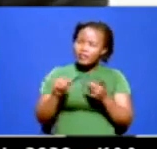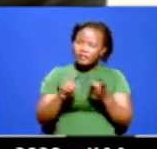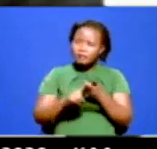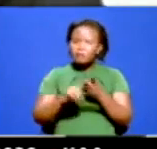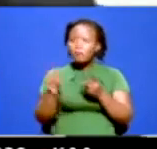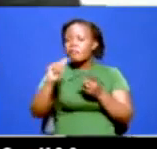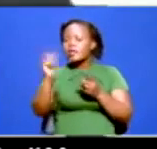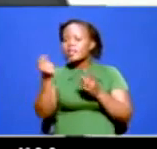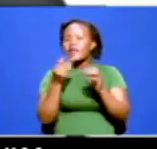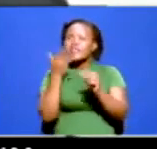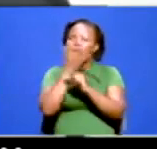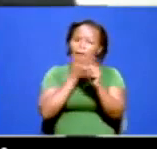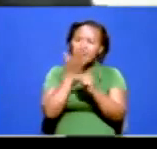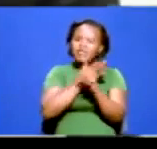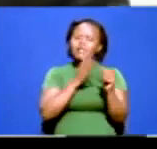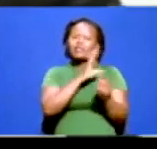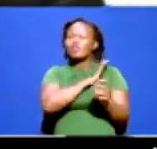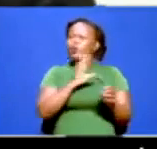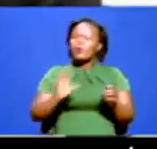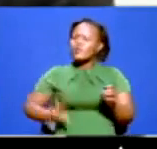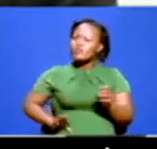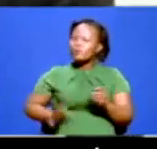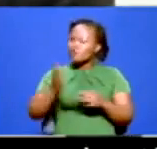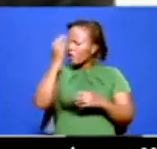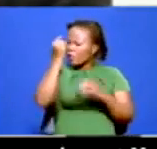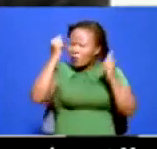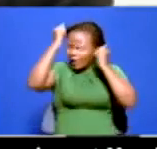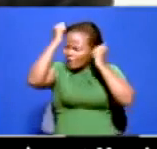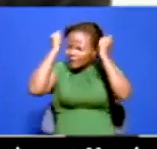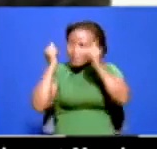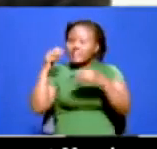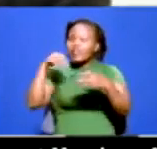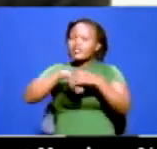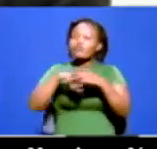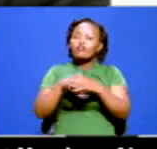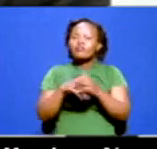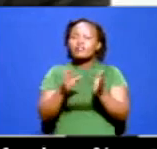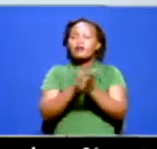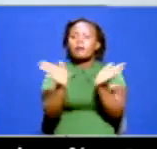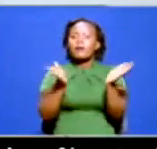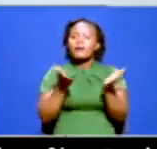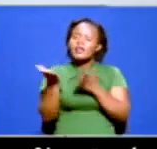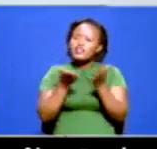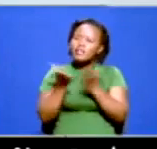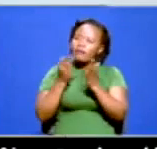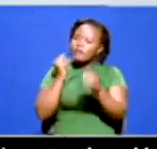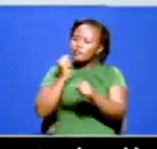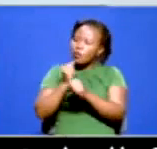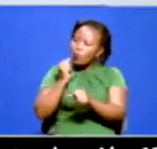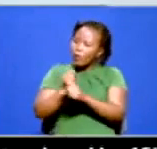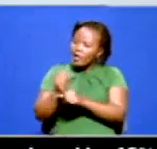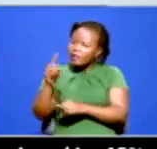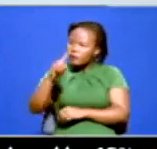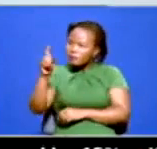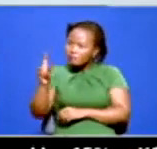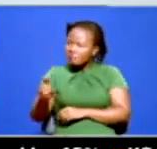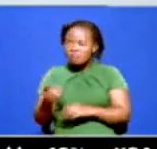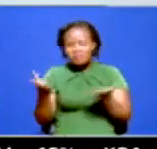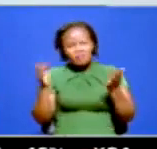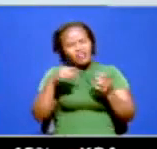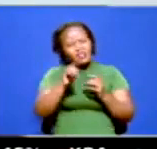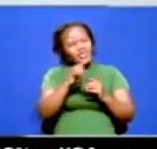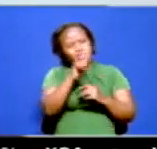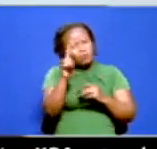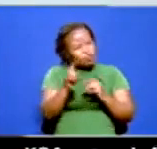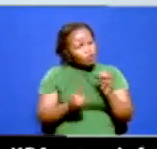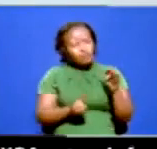Commission. Yeah. First of all, why is the military involved in civilian work? I think this is a question that has been coming up in